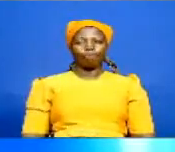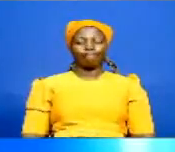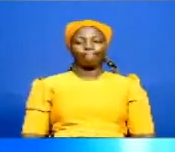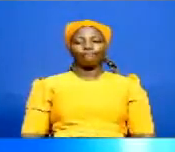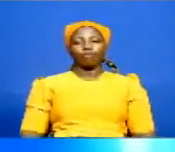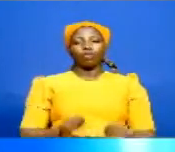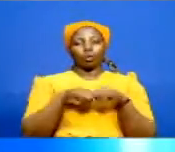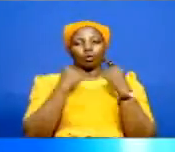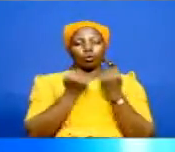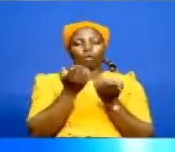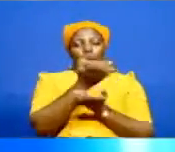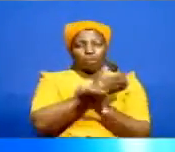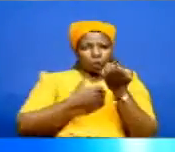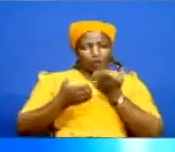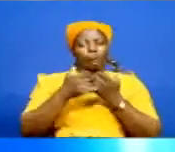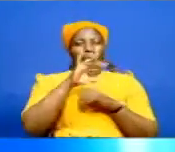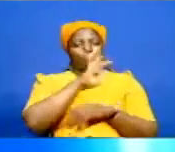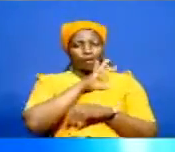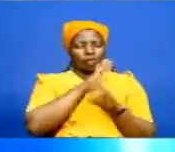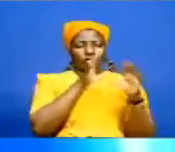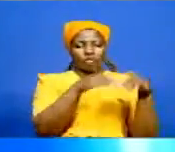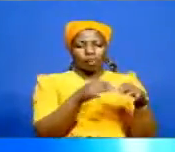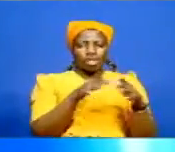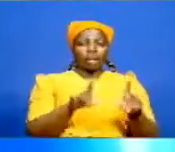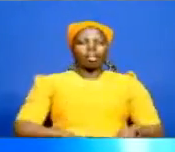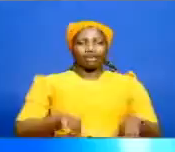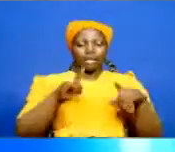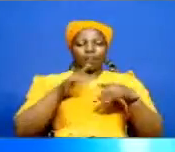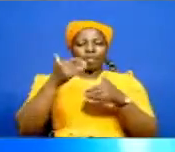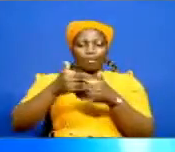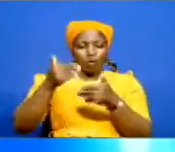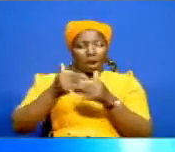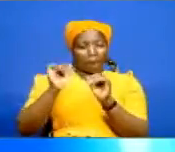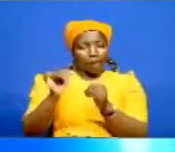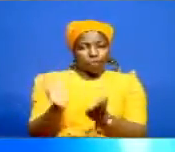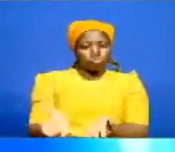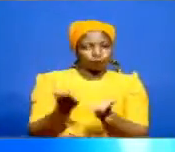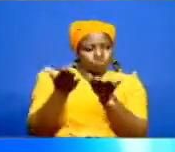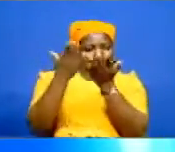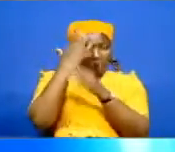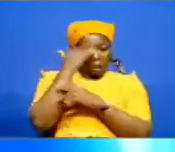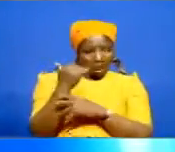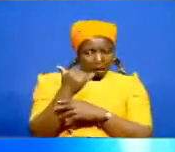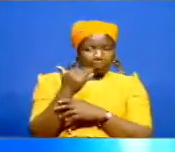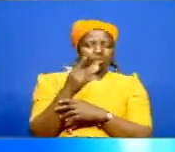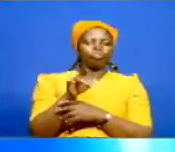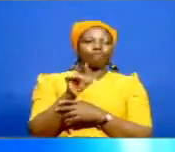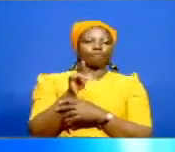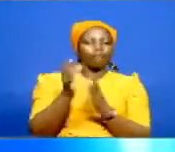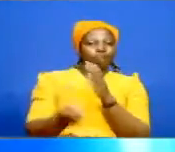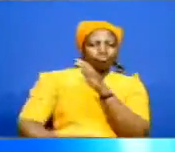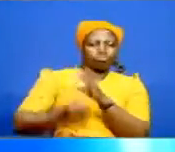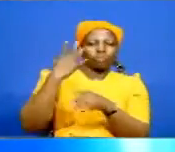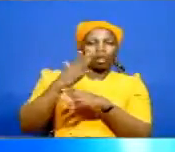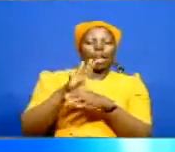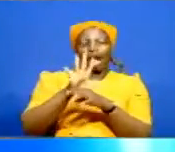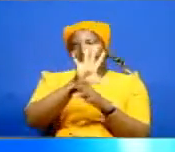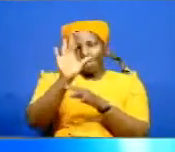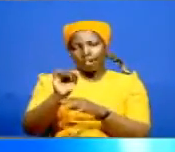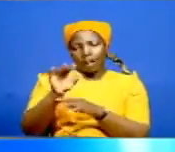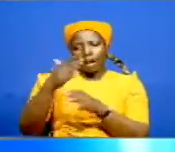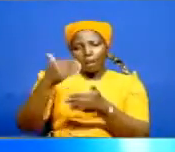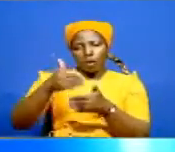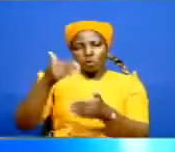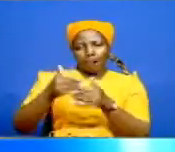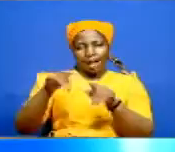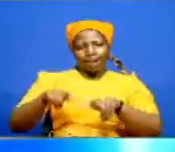The socioeconomic fortunes of communities living along the borders are set to improve following the unveiling of the Africa Borderlands